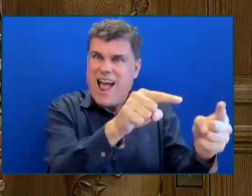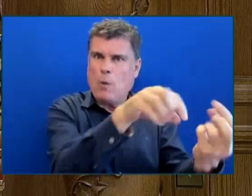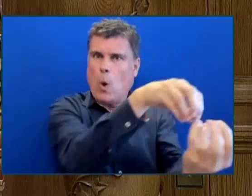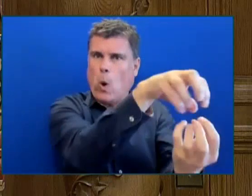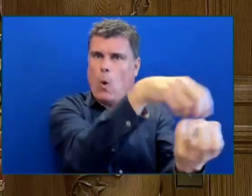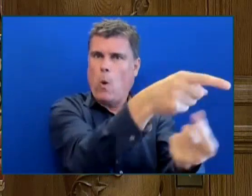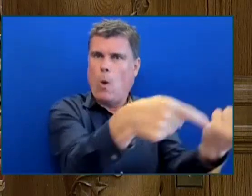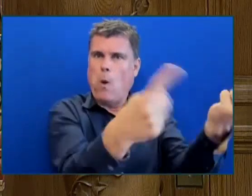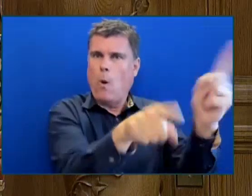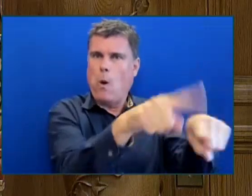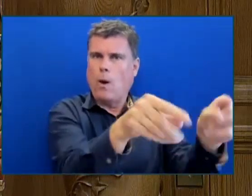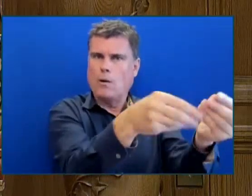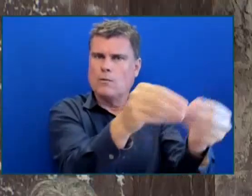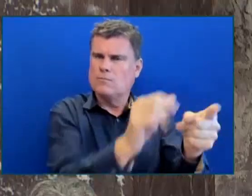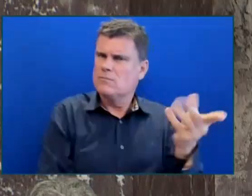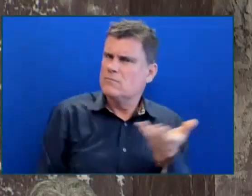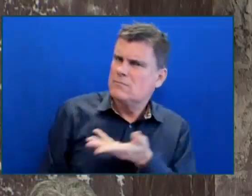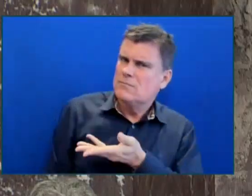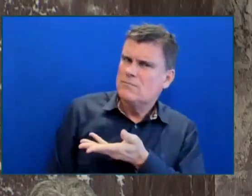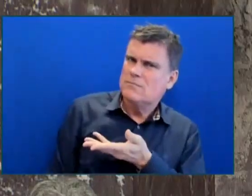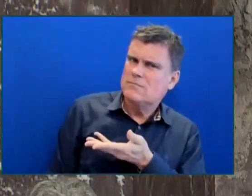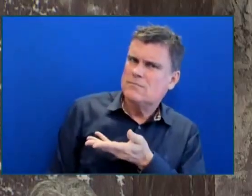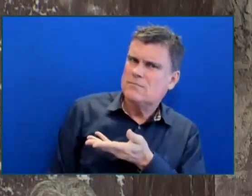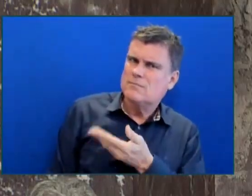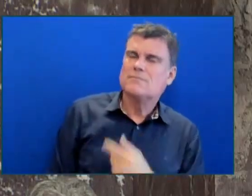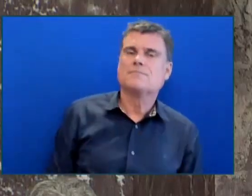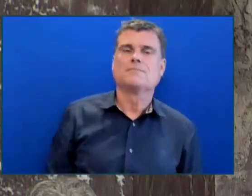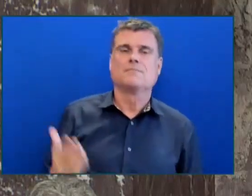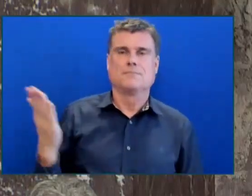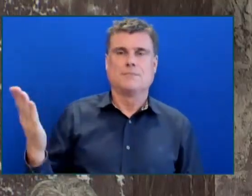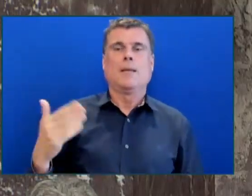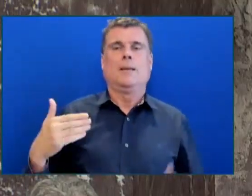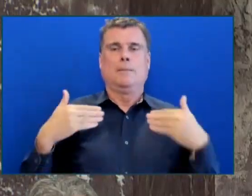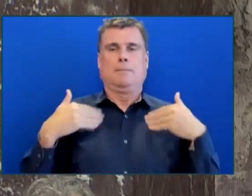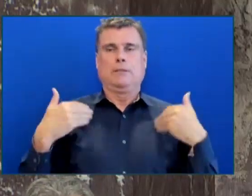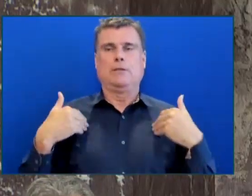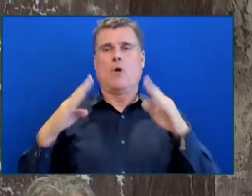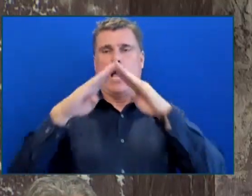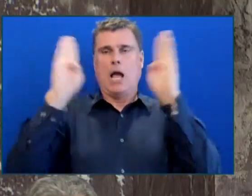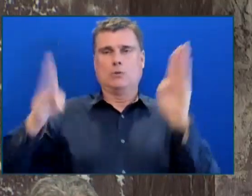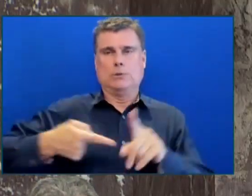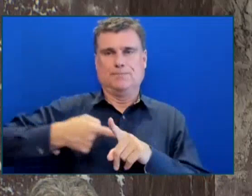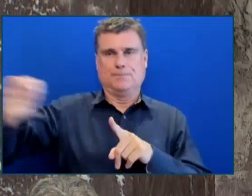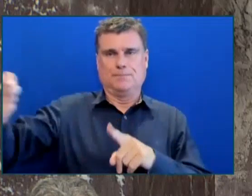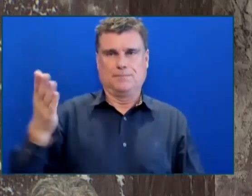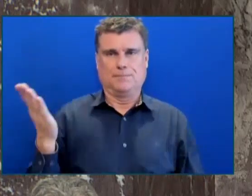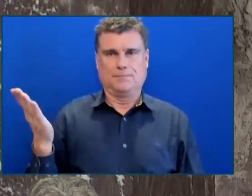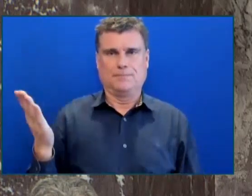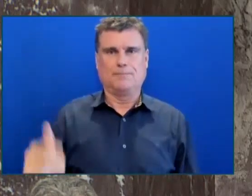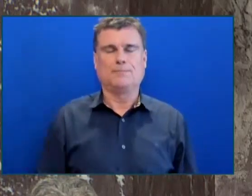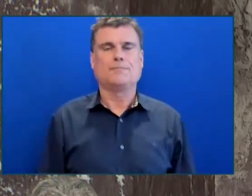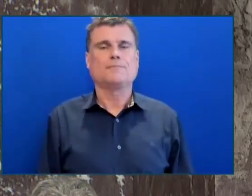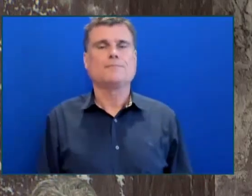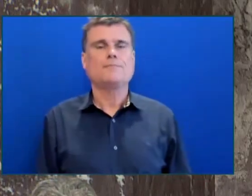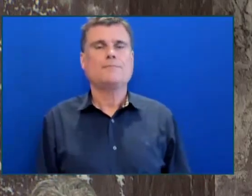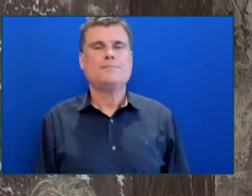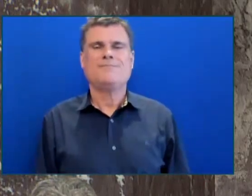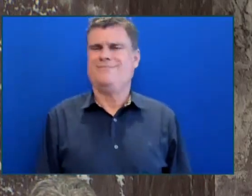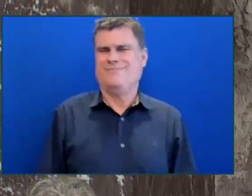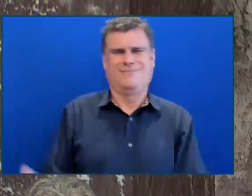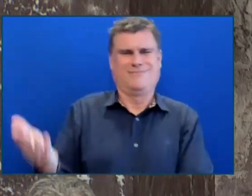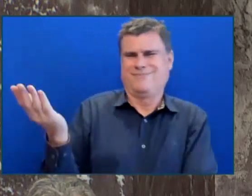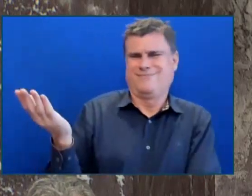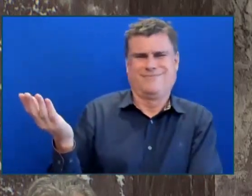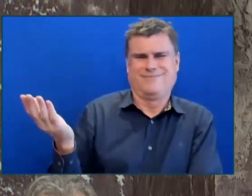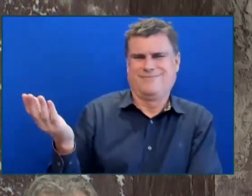Minister of Housing. Thank you so much, Honourable Speaker. Again, so many facts that are incorrect there. I don't